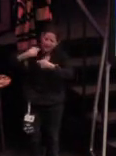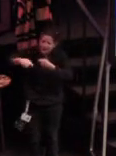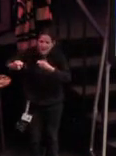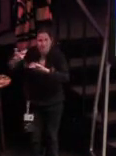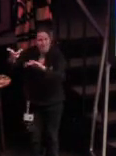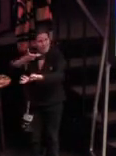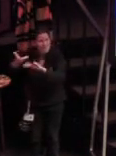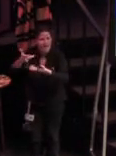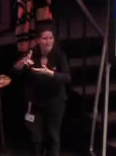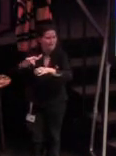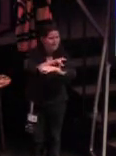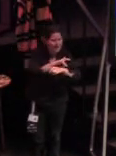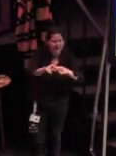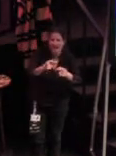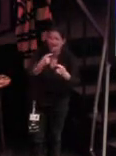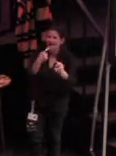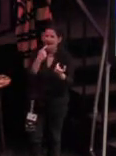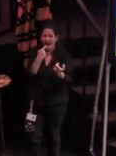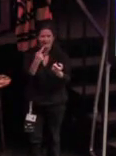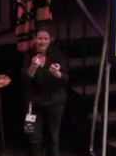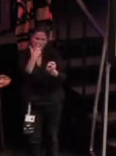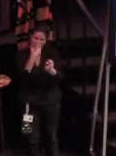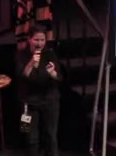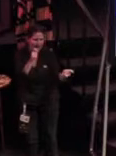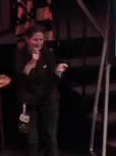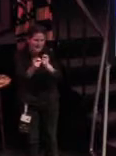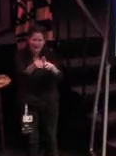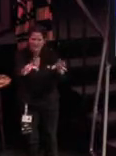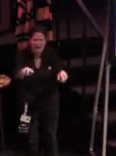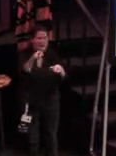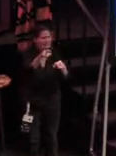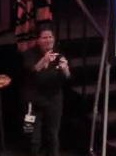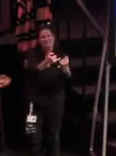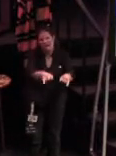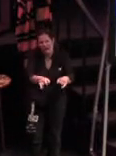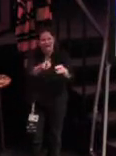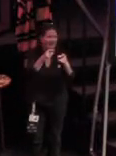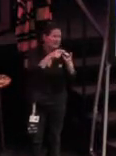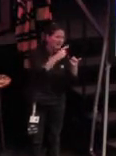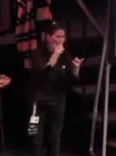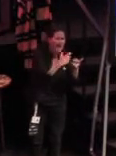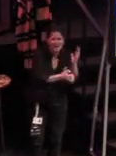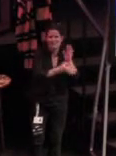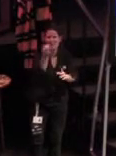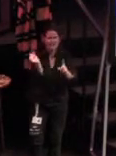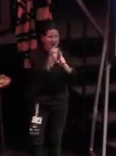And I really went to town, and I told them things they could adapt. I told them things that didn't quite work. I told them things that really did work.